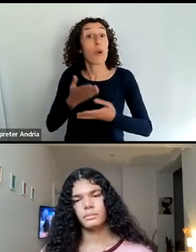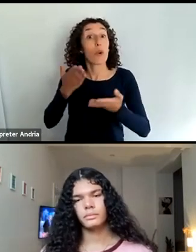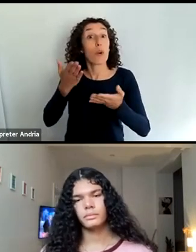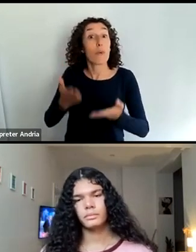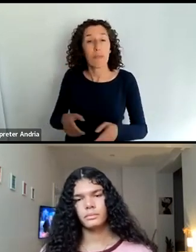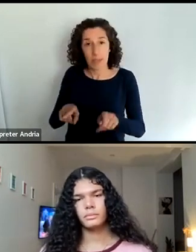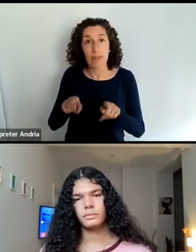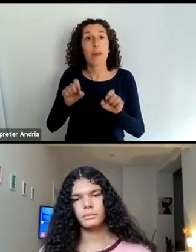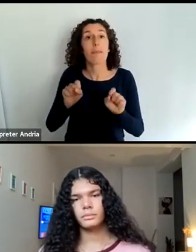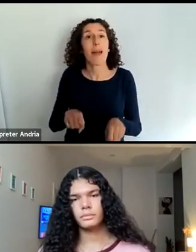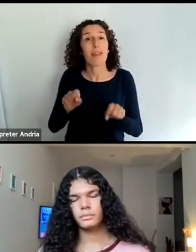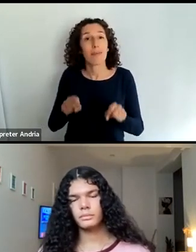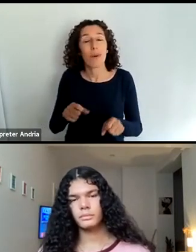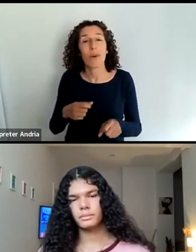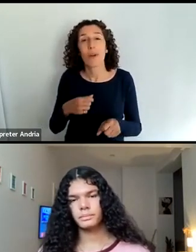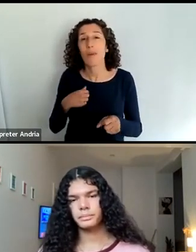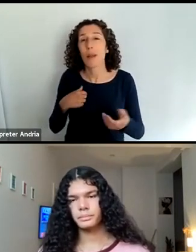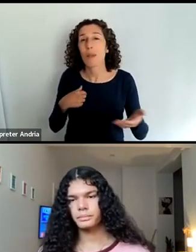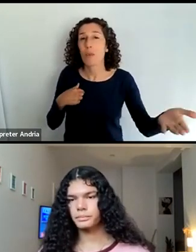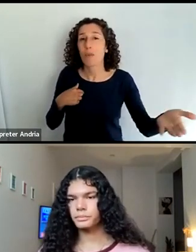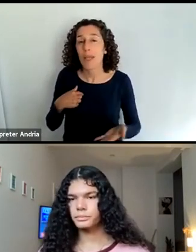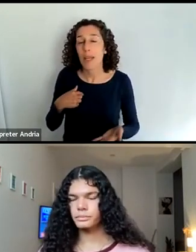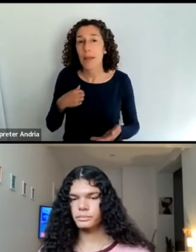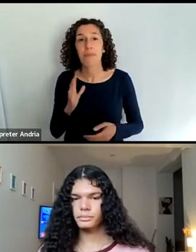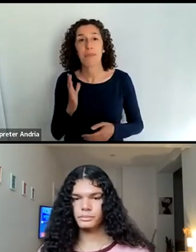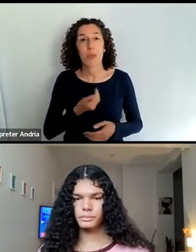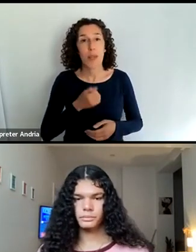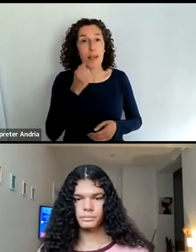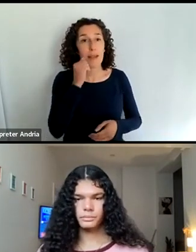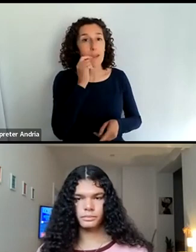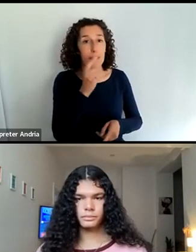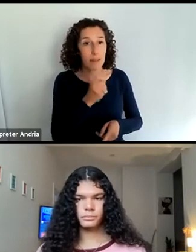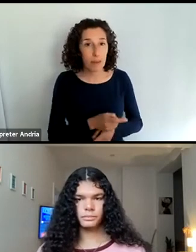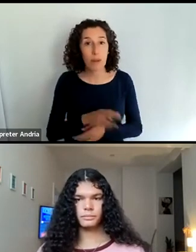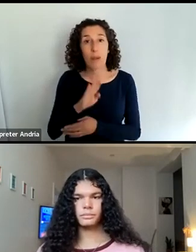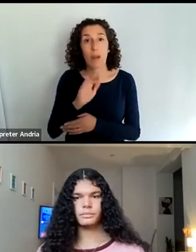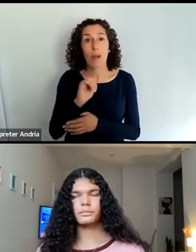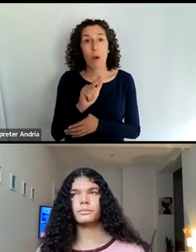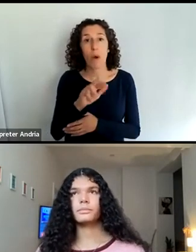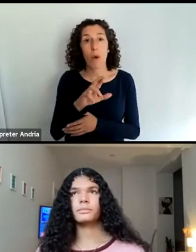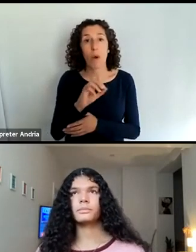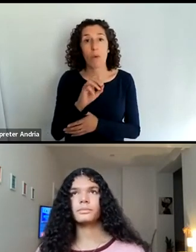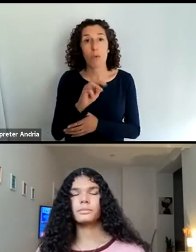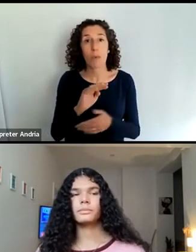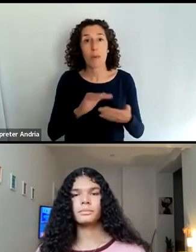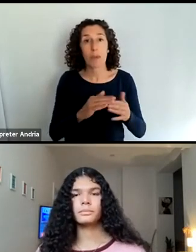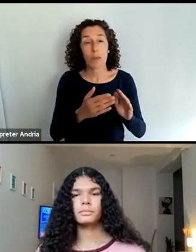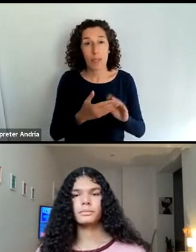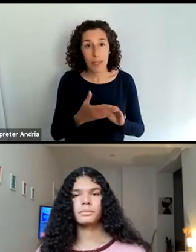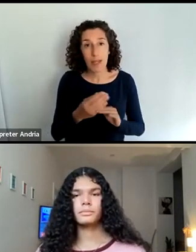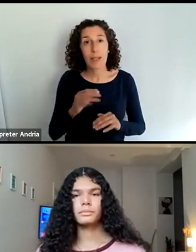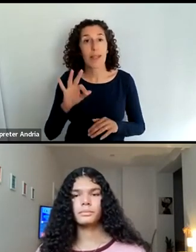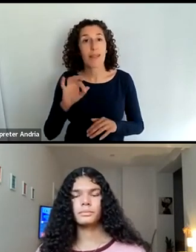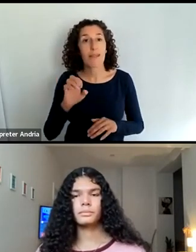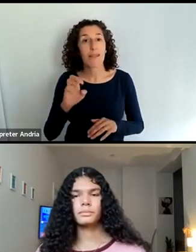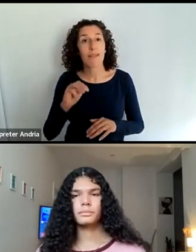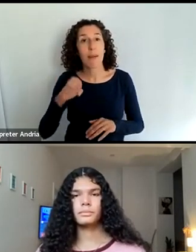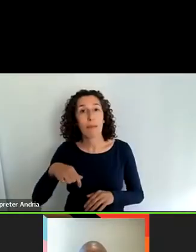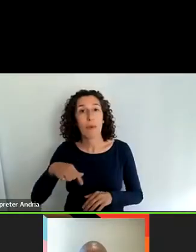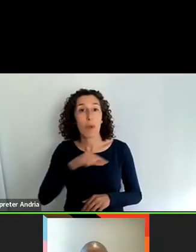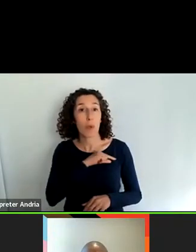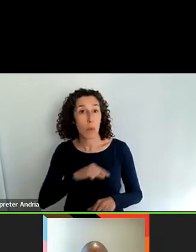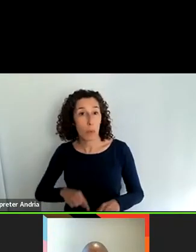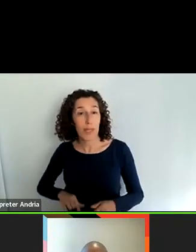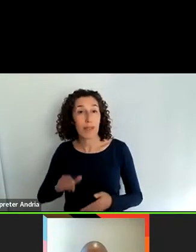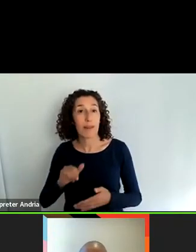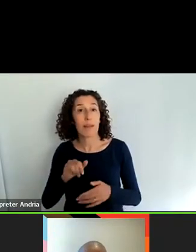in the trans sisters, especially of the ballroom community, the femme queens who created ballroom and voguing. People like